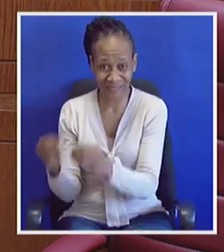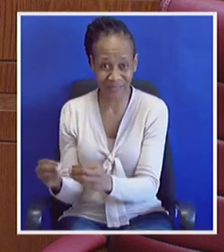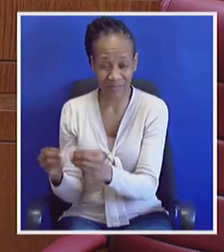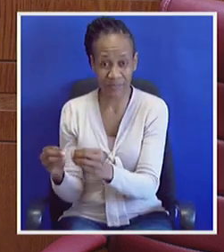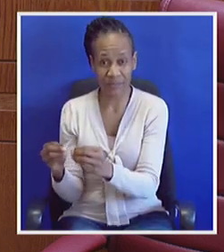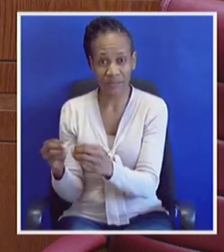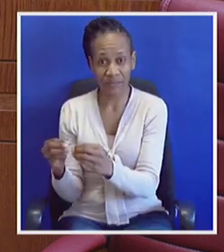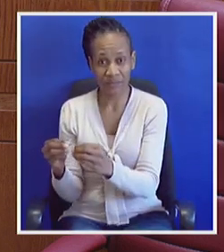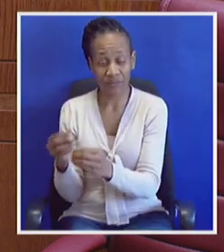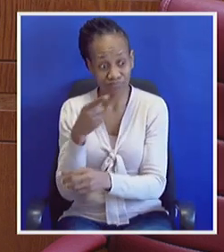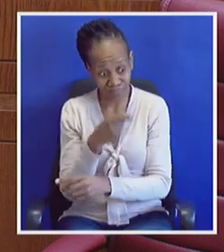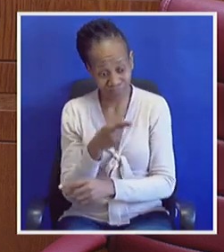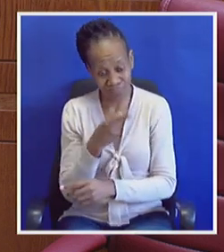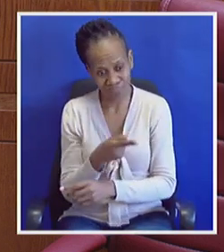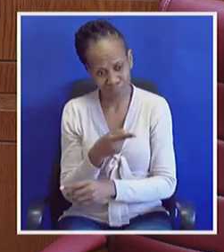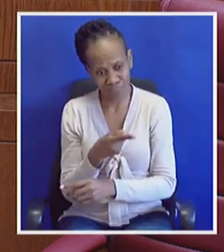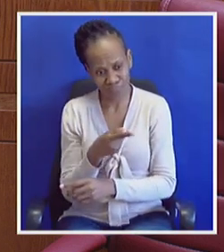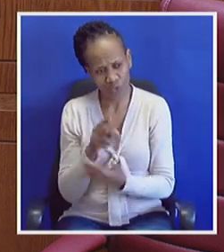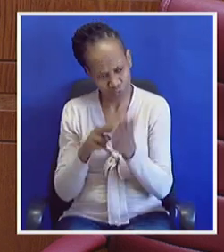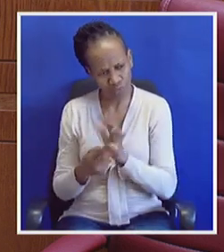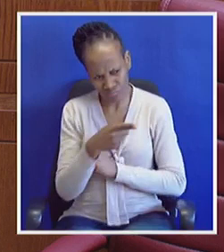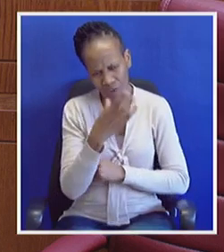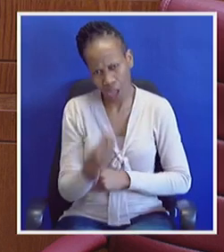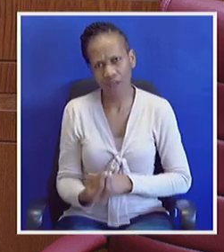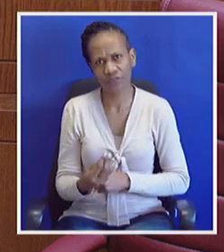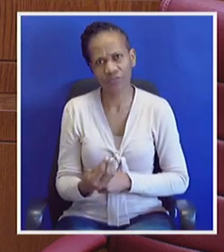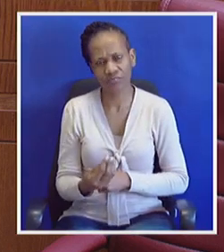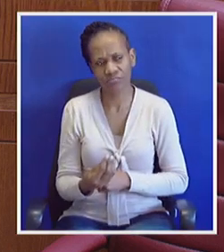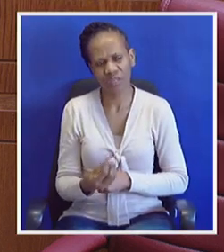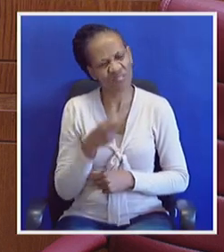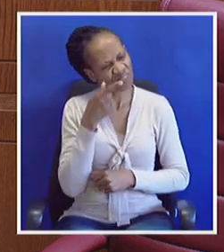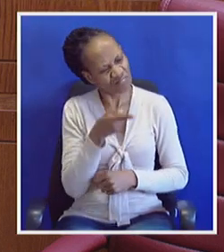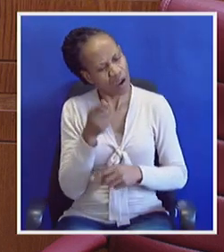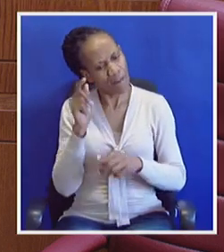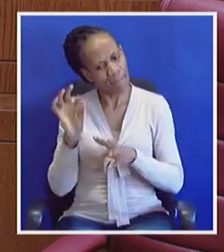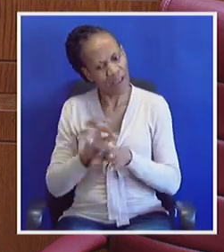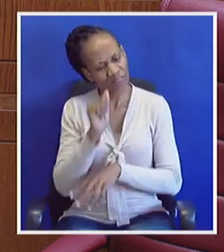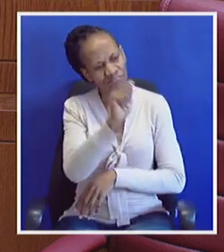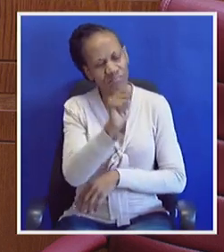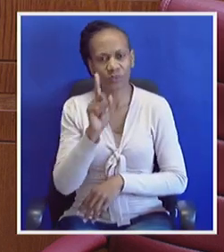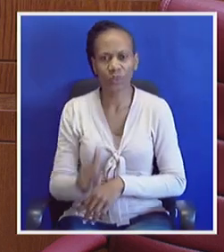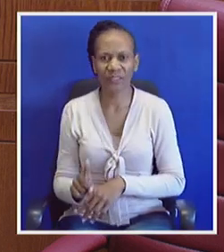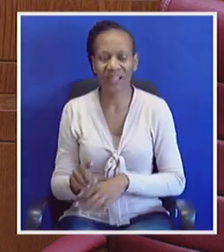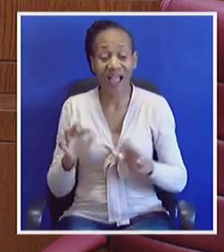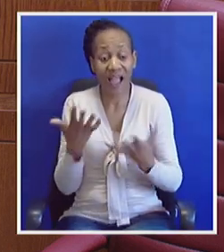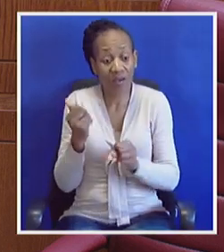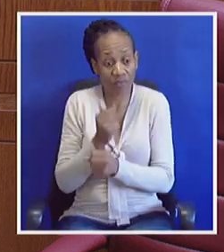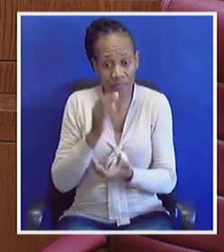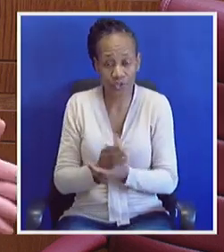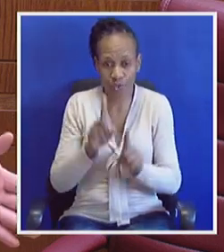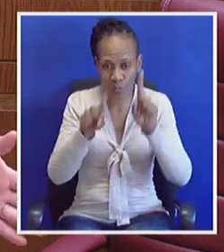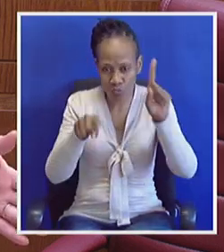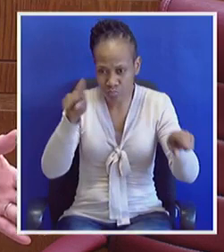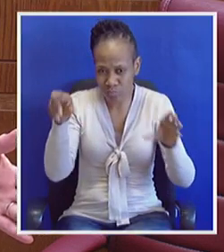business, don't you have a role, and what do you plan to ask these institutions,